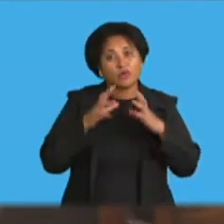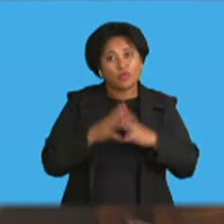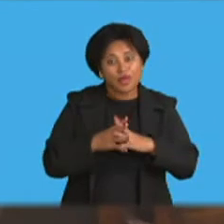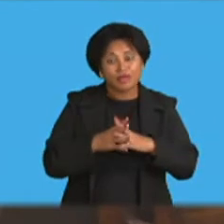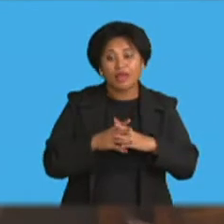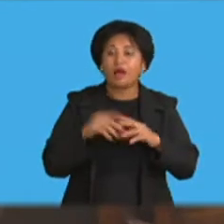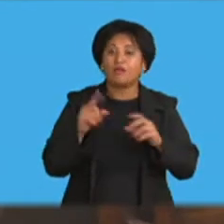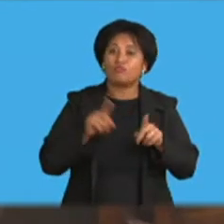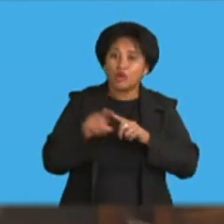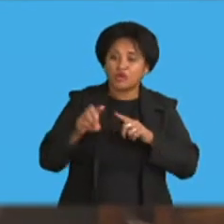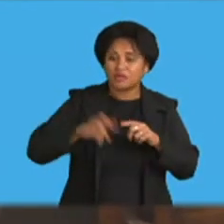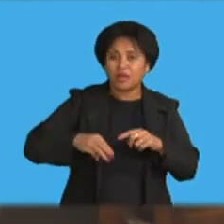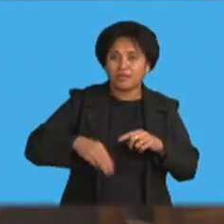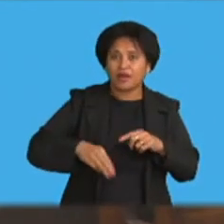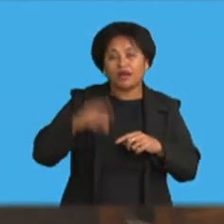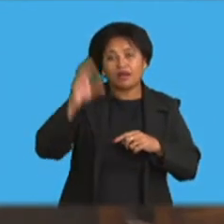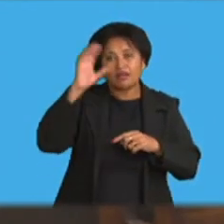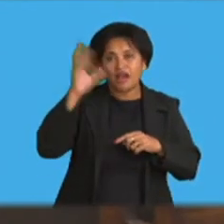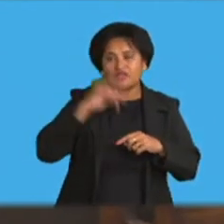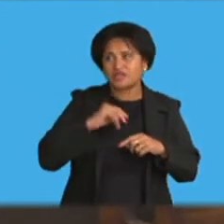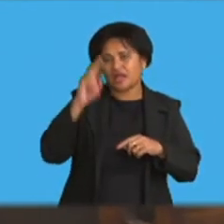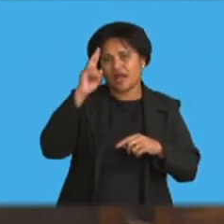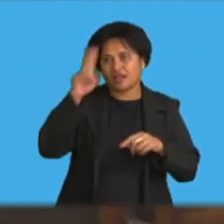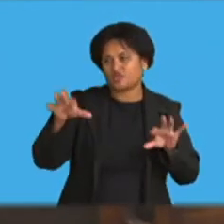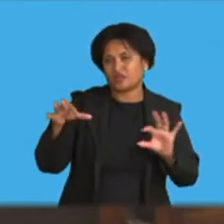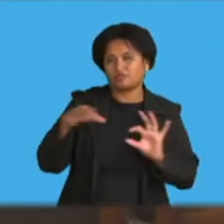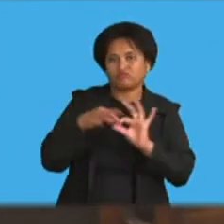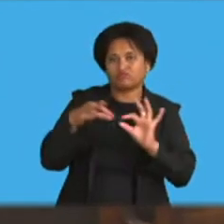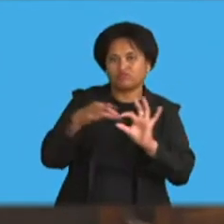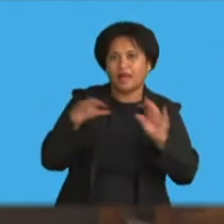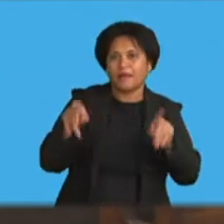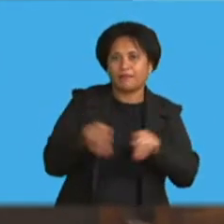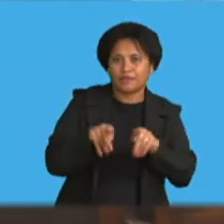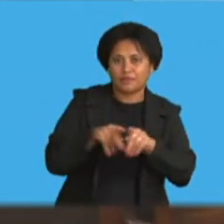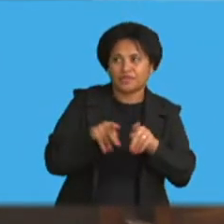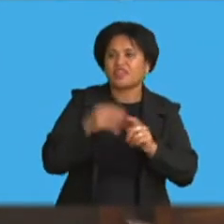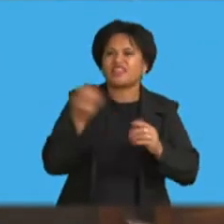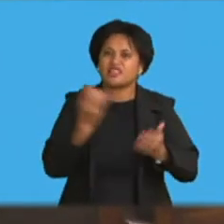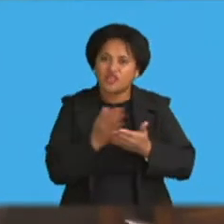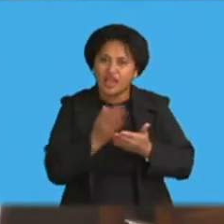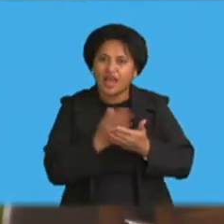natural partners in development due to our shared histories, traditions and common language.